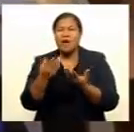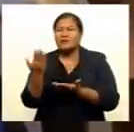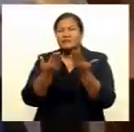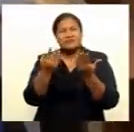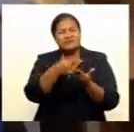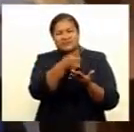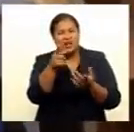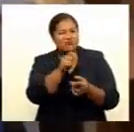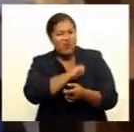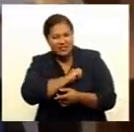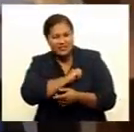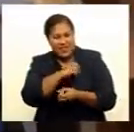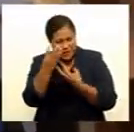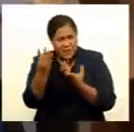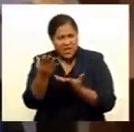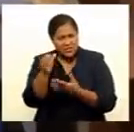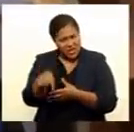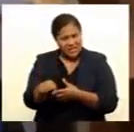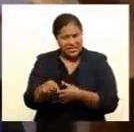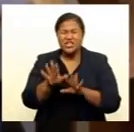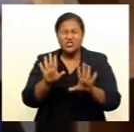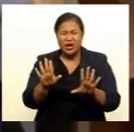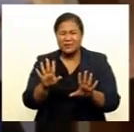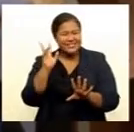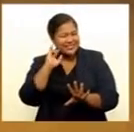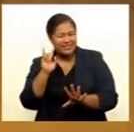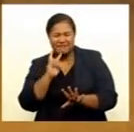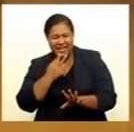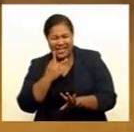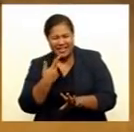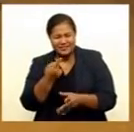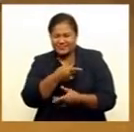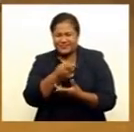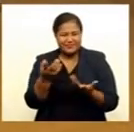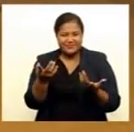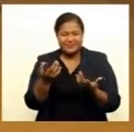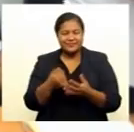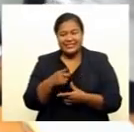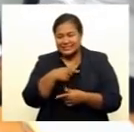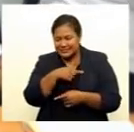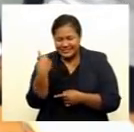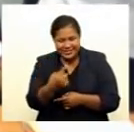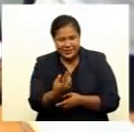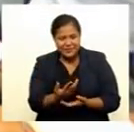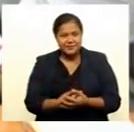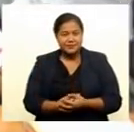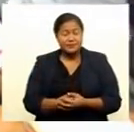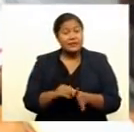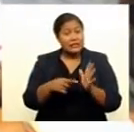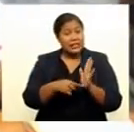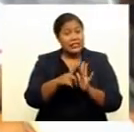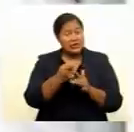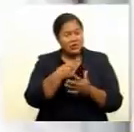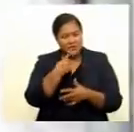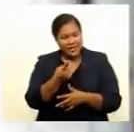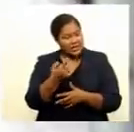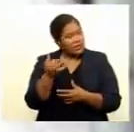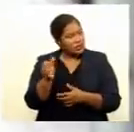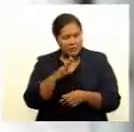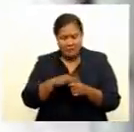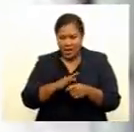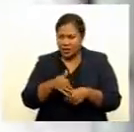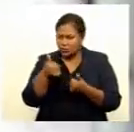to know whether, stop listening to this fake news and the rumor that's going around. Tikondondua says a wise decision should